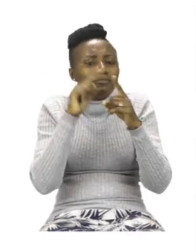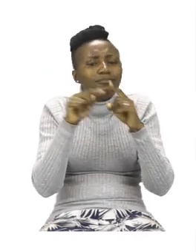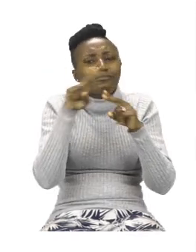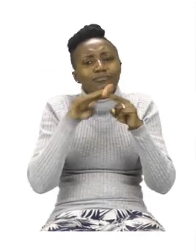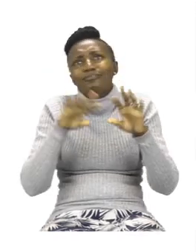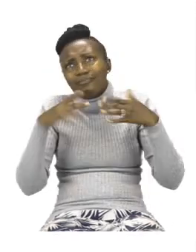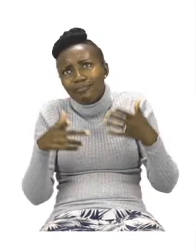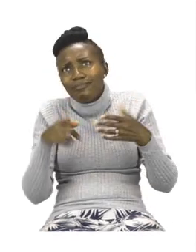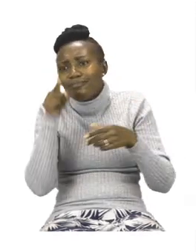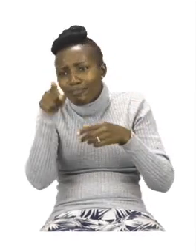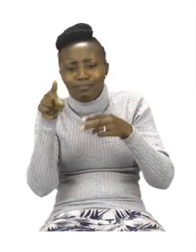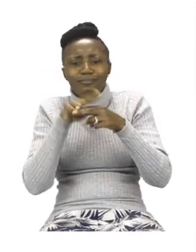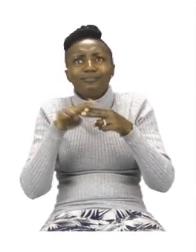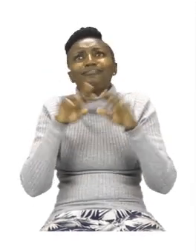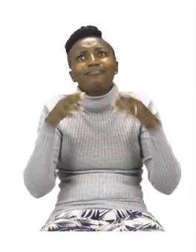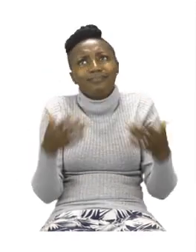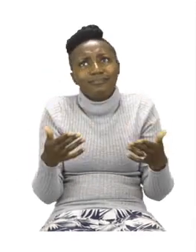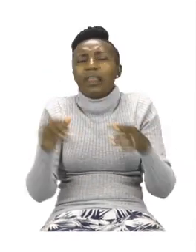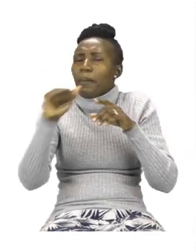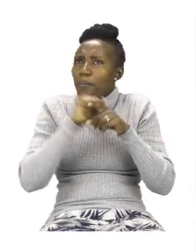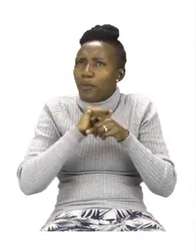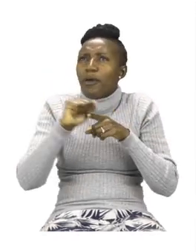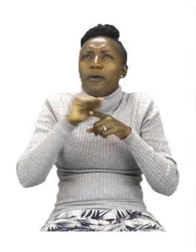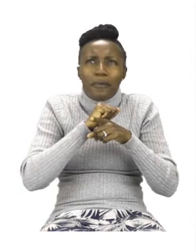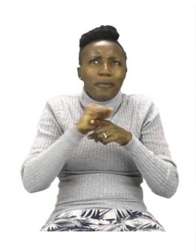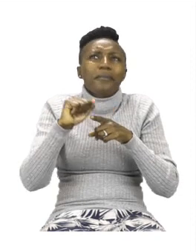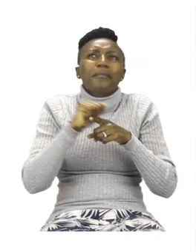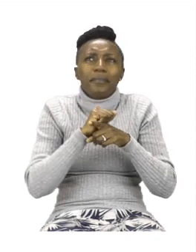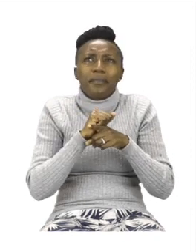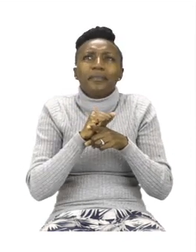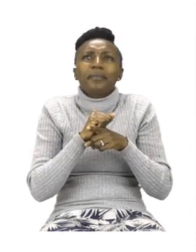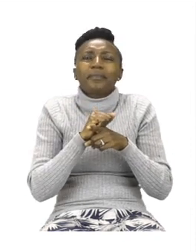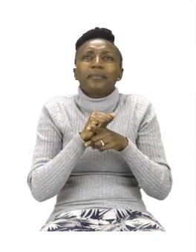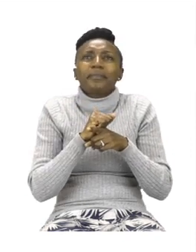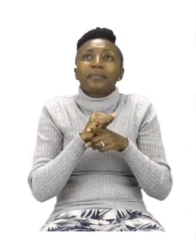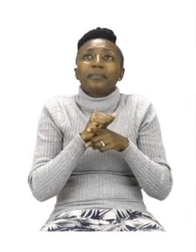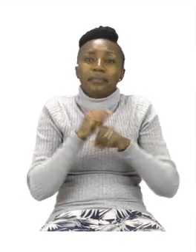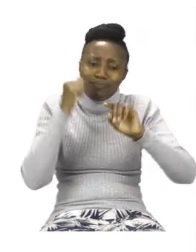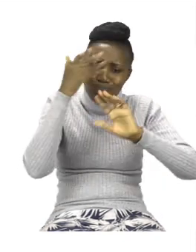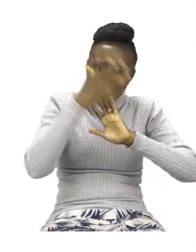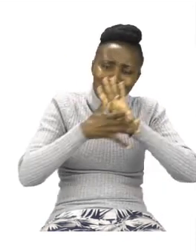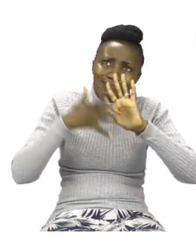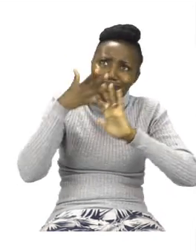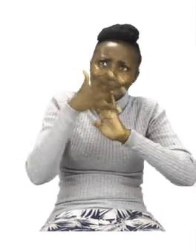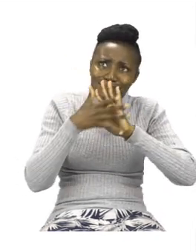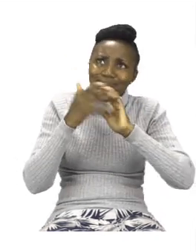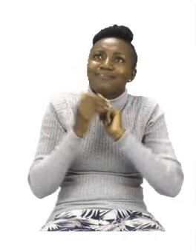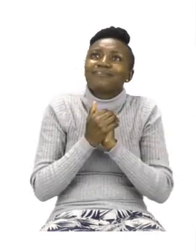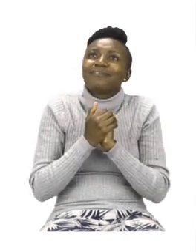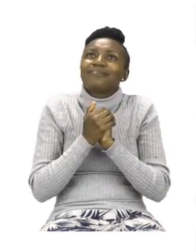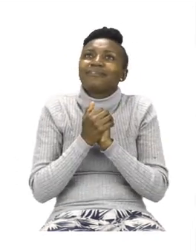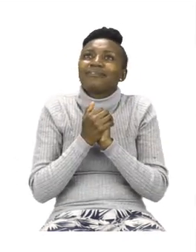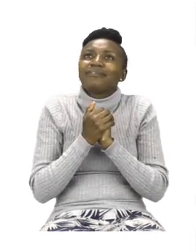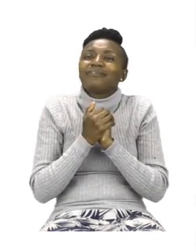used. Keep practicing, and when you're done, try again to say it, but this time not looking at